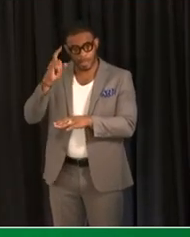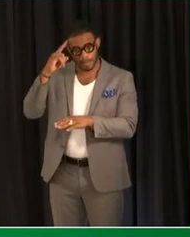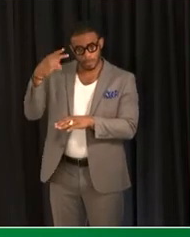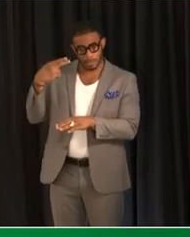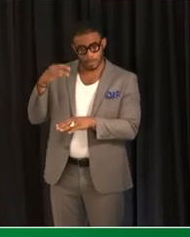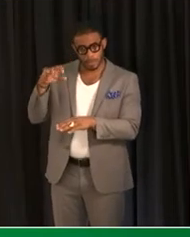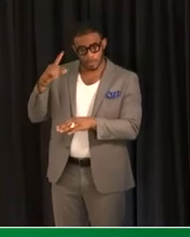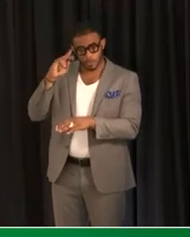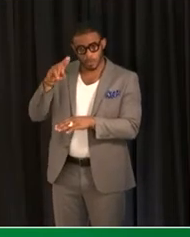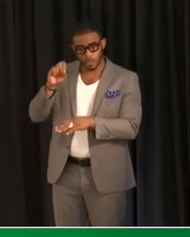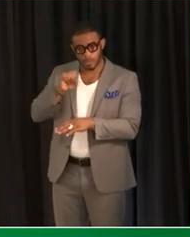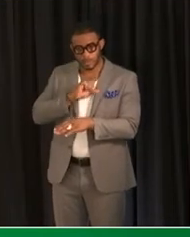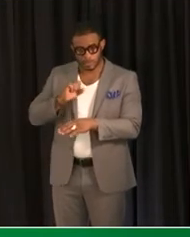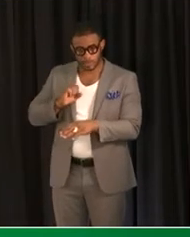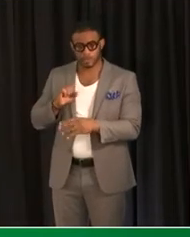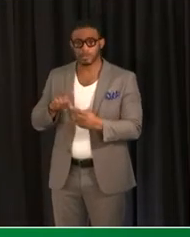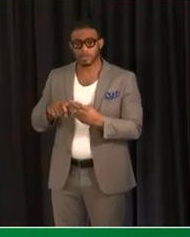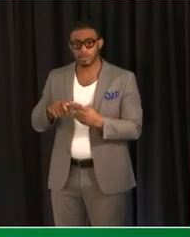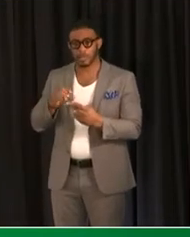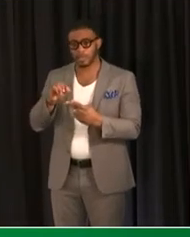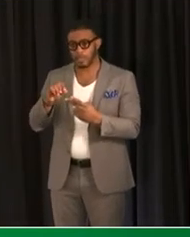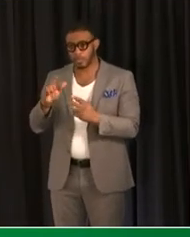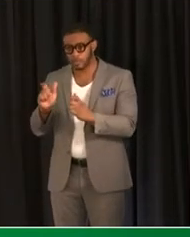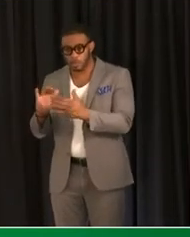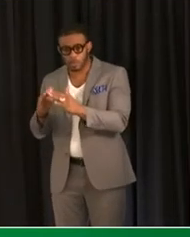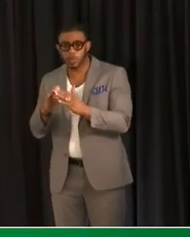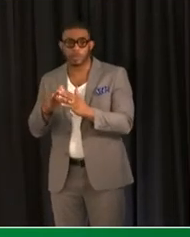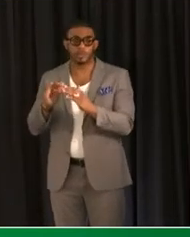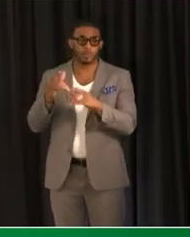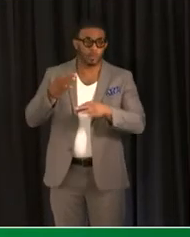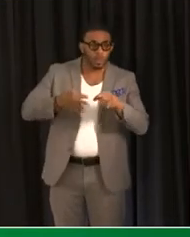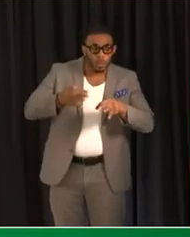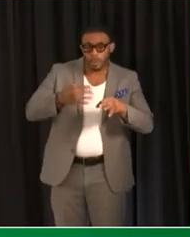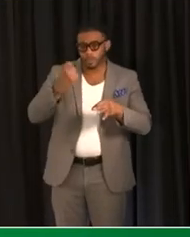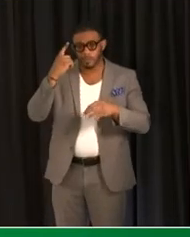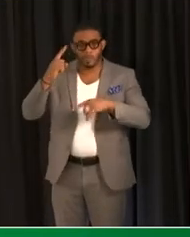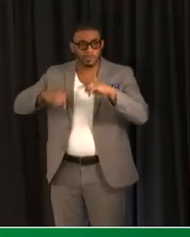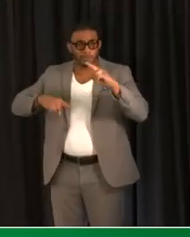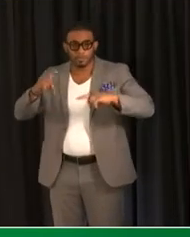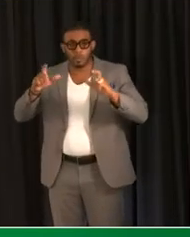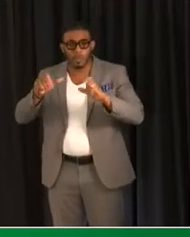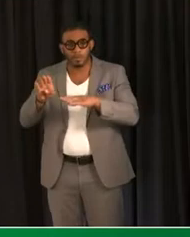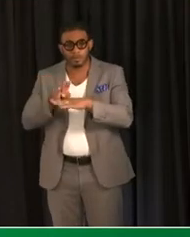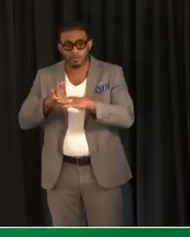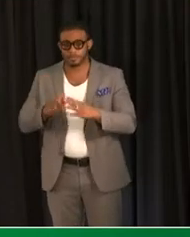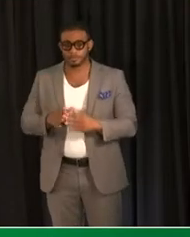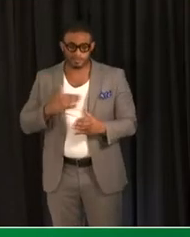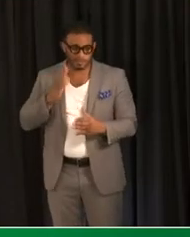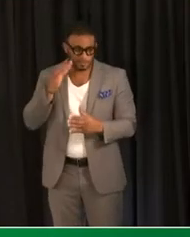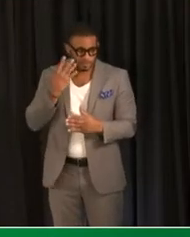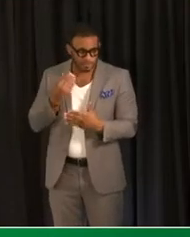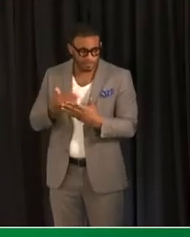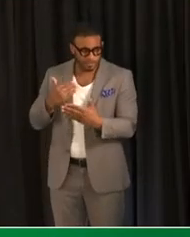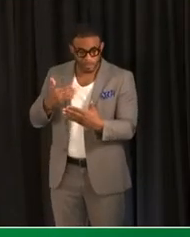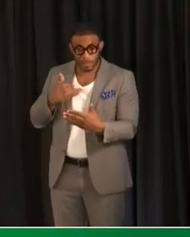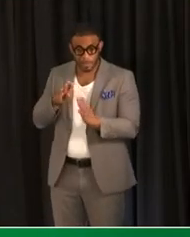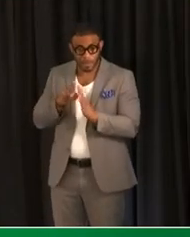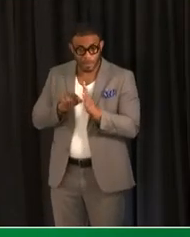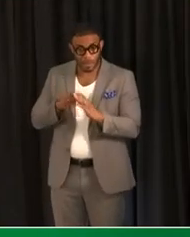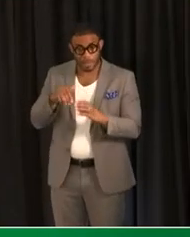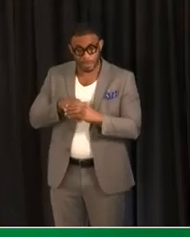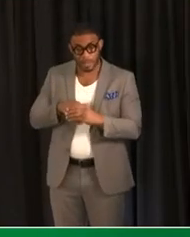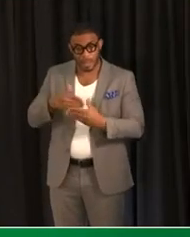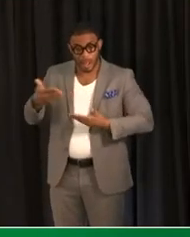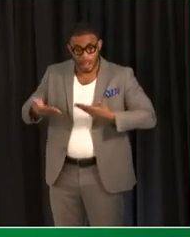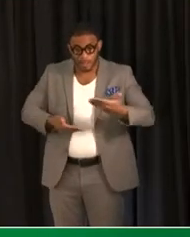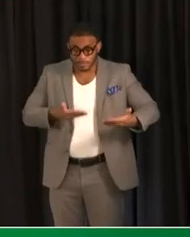on Capitol Hill for a U.S. Senator in senior living communities, courts, and for various small businesses. I have a